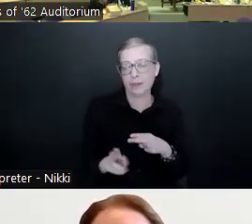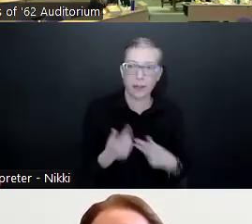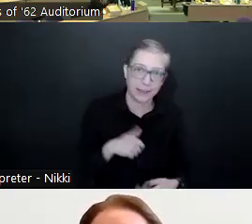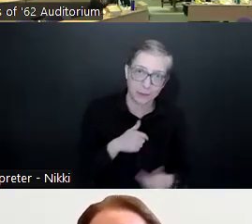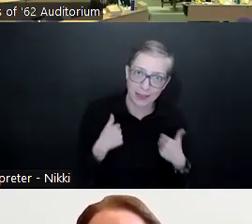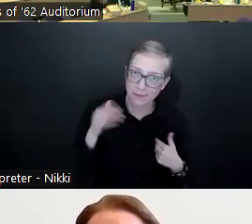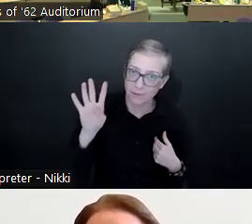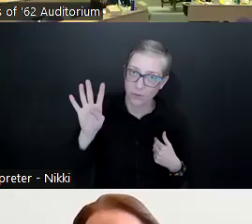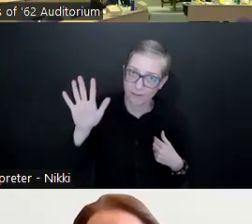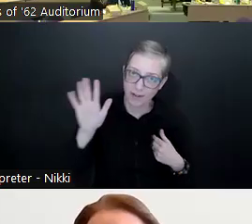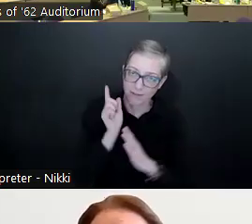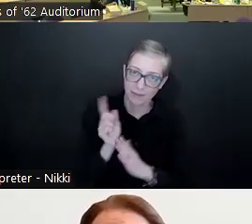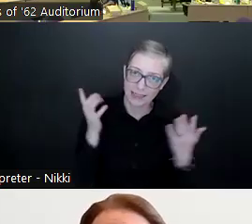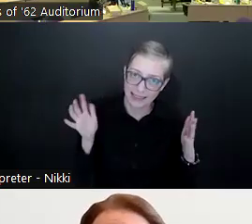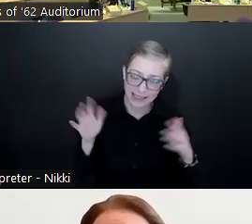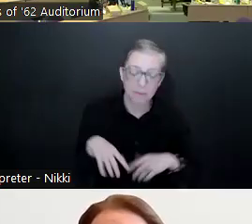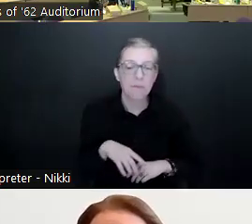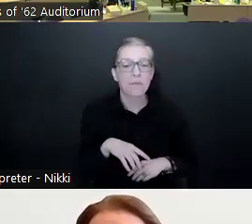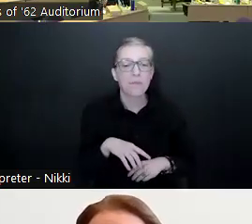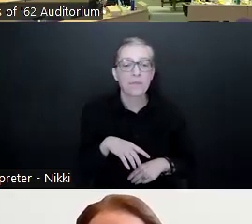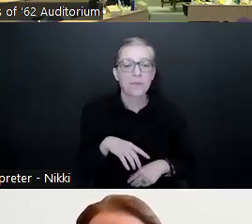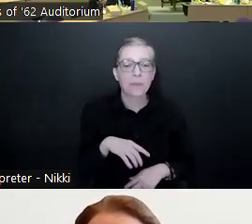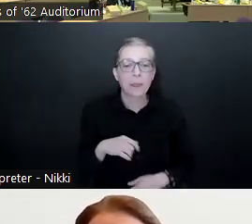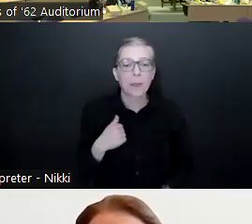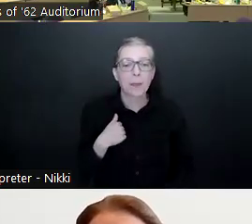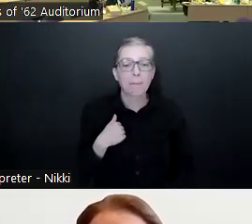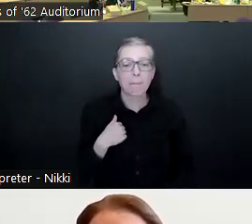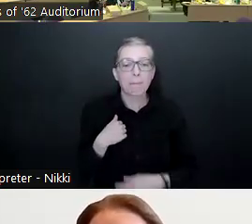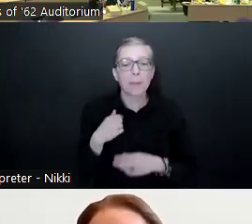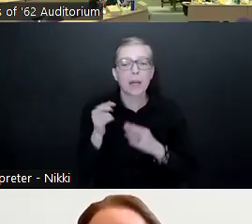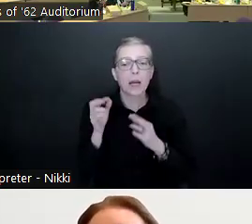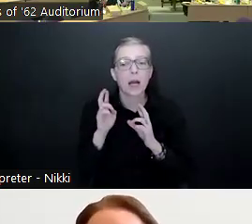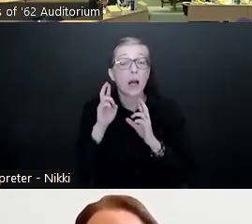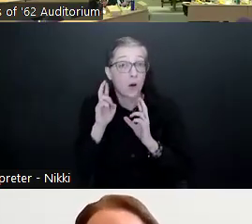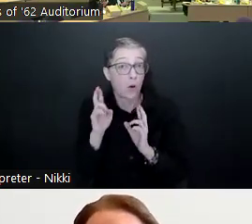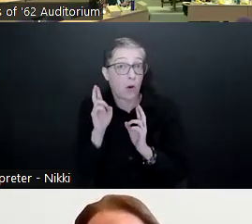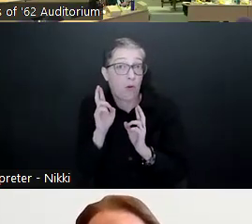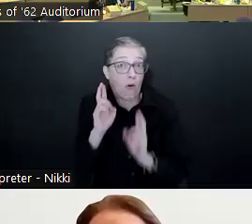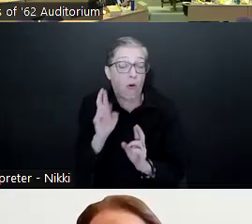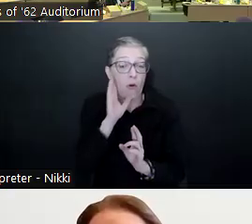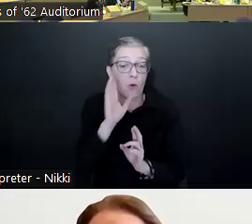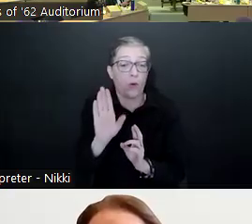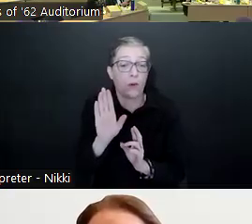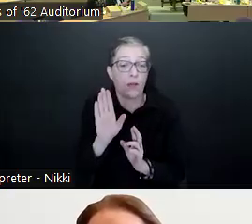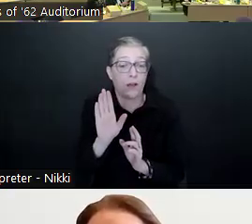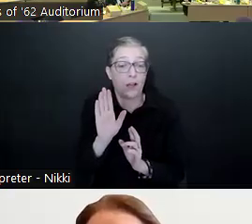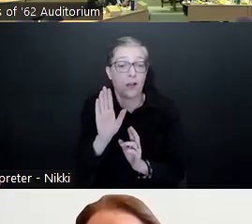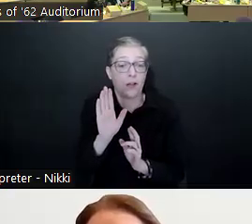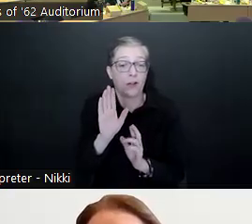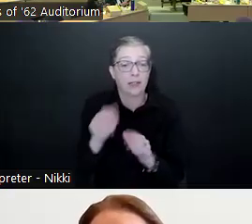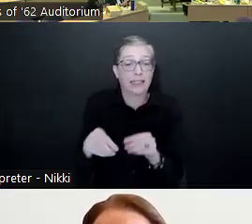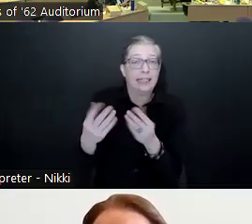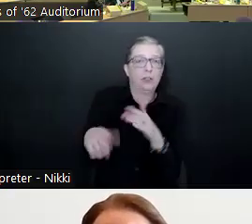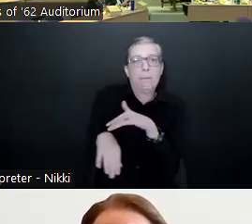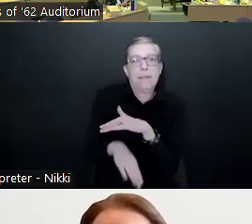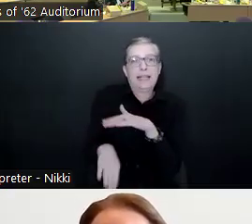minutes. I'm going to just hope that I give you a little bit of a skill, a basic skill in applying mentalizing